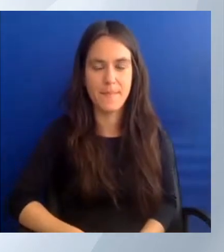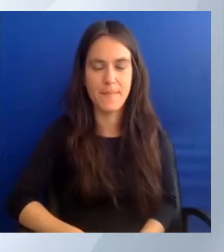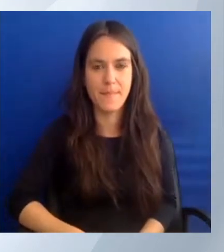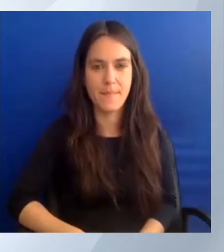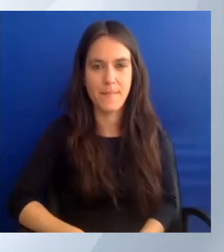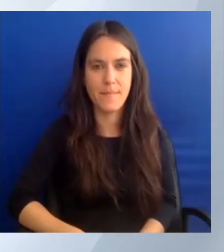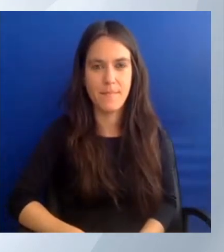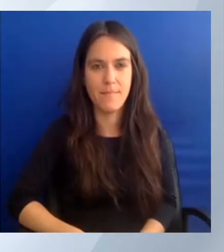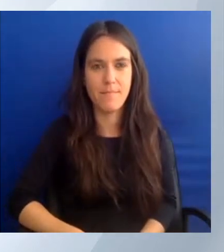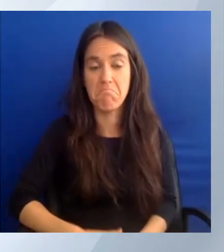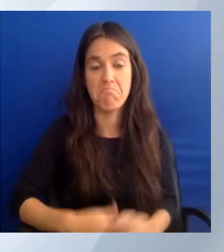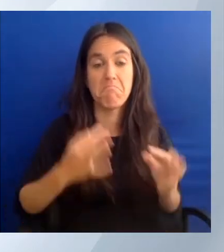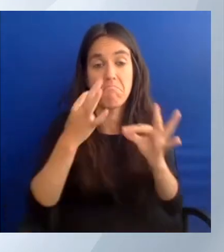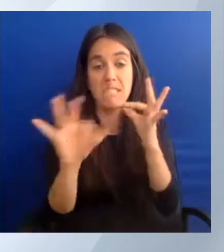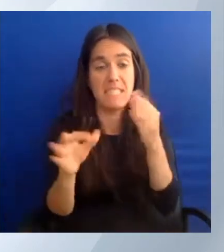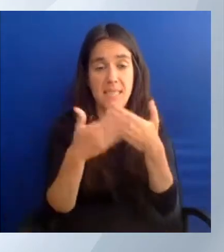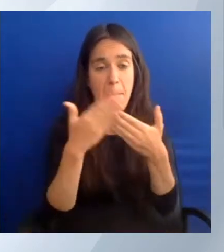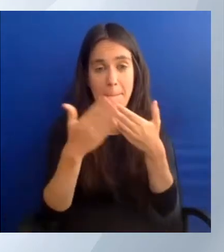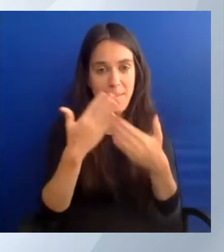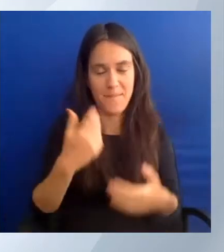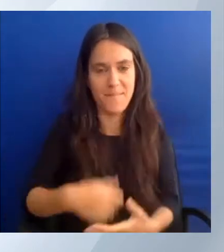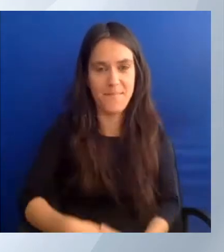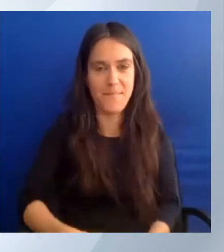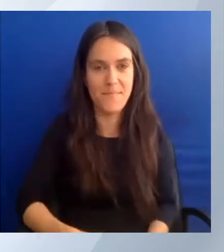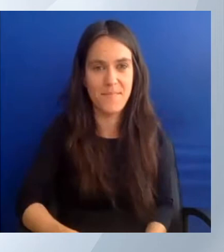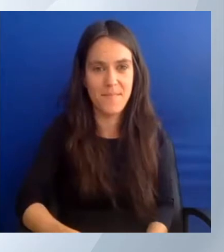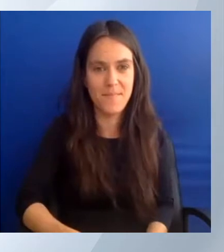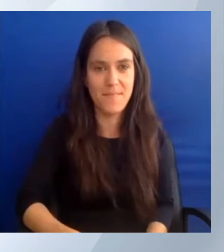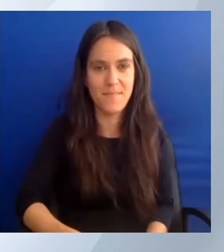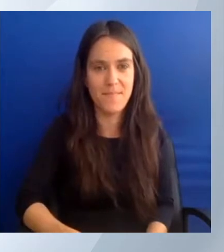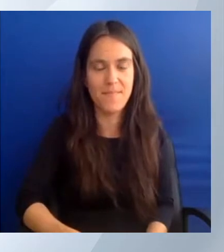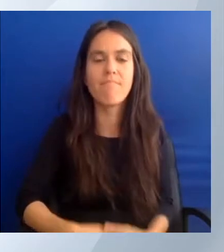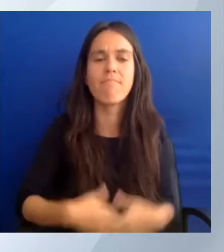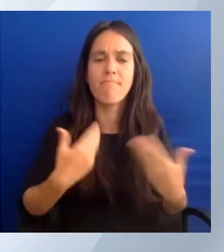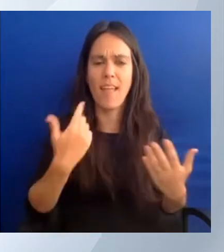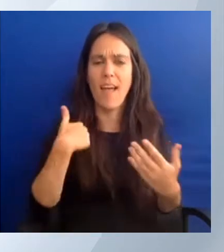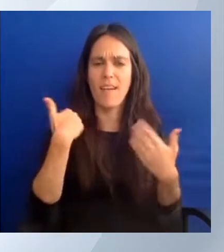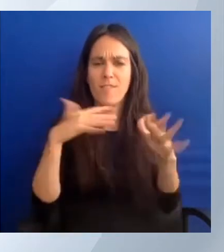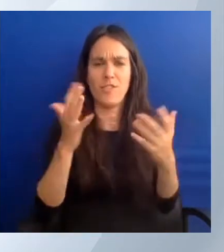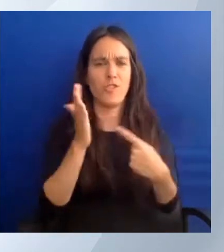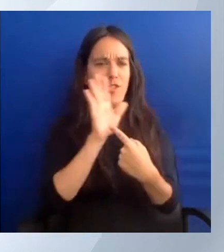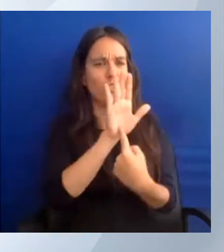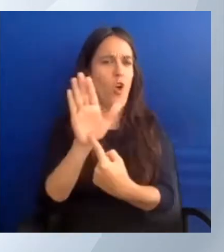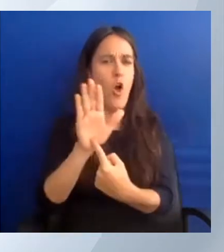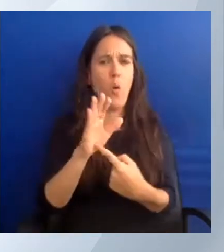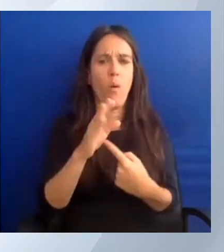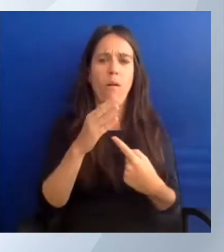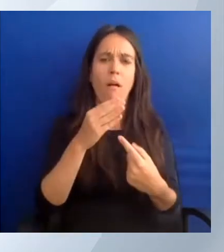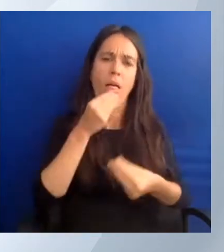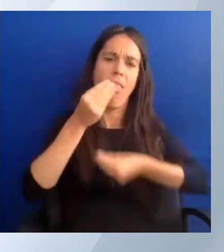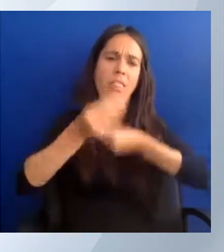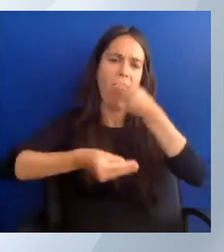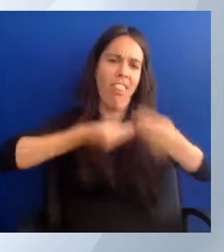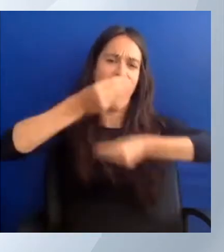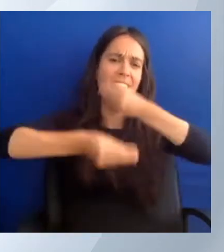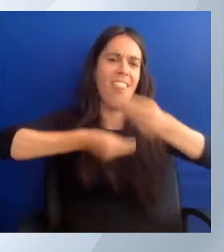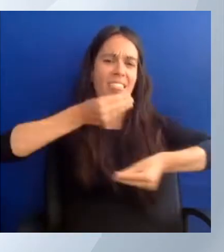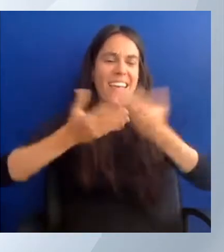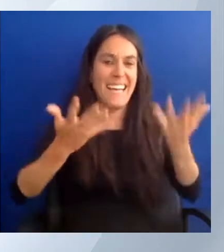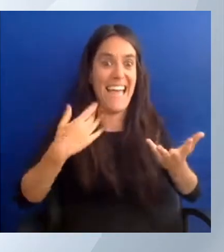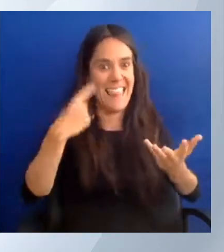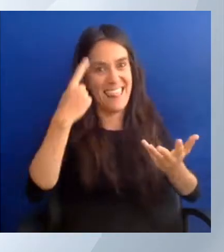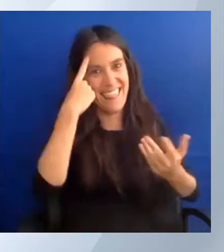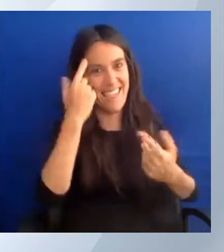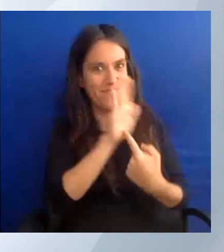Pretty simple. Now I have shown you enough talk. Let me switch gears and show you some